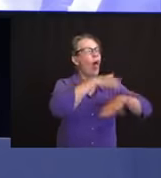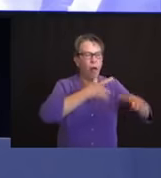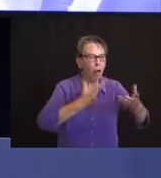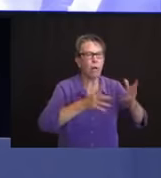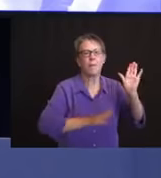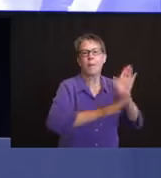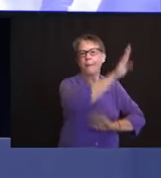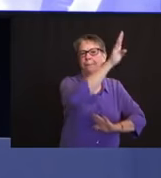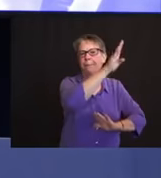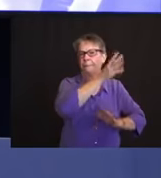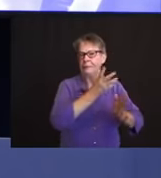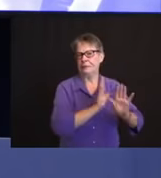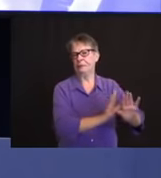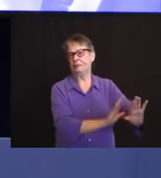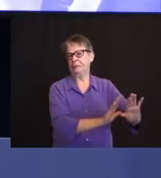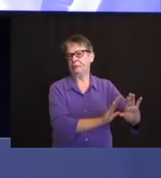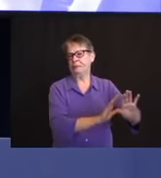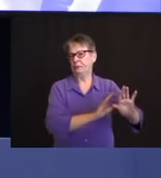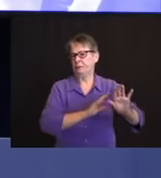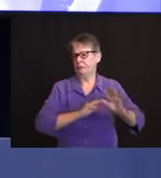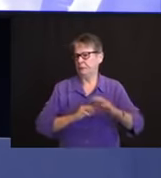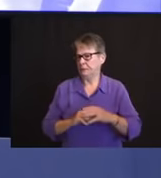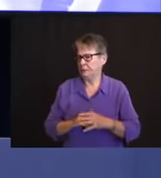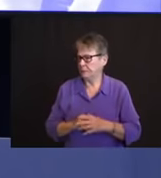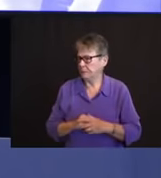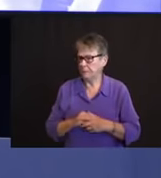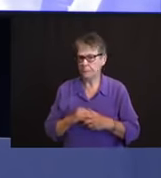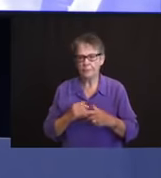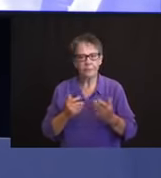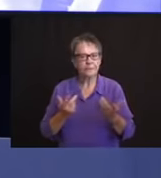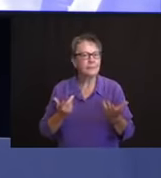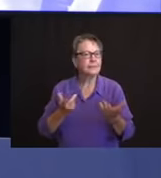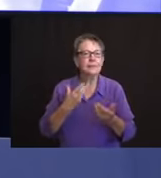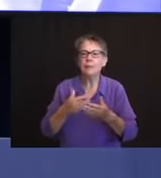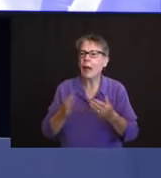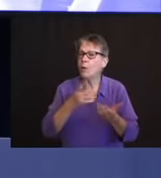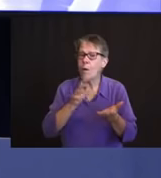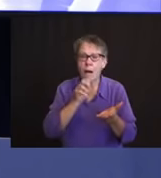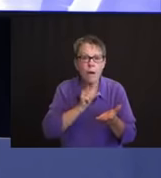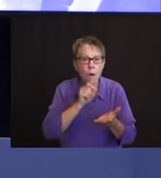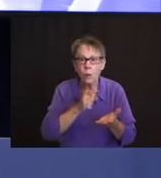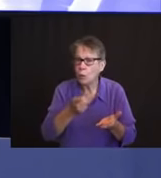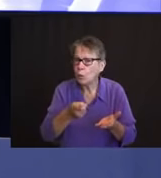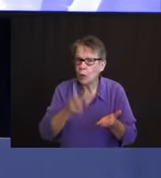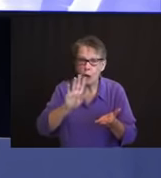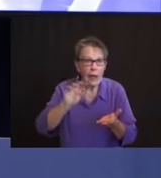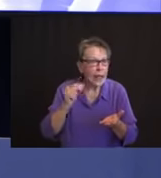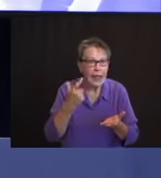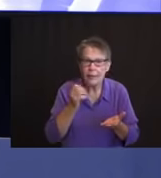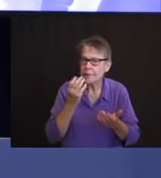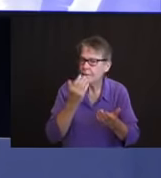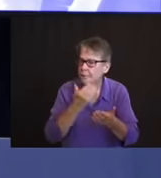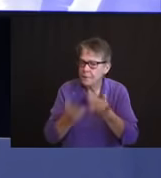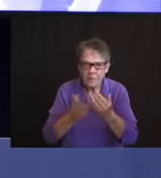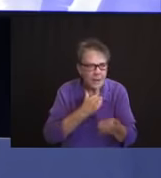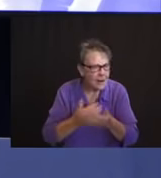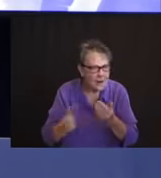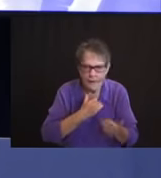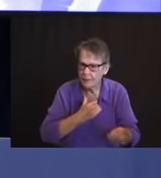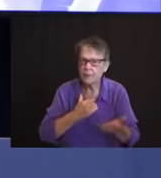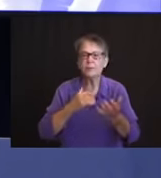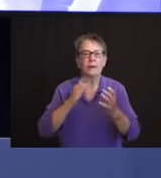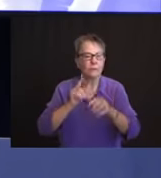no matter our age, to practicing the important public health measures that have been successful in saving so many lives. Put